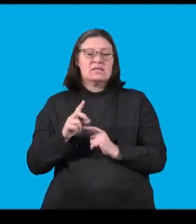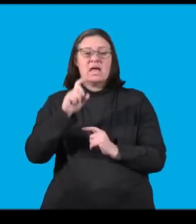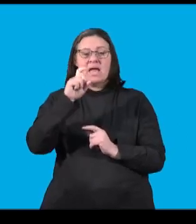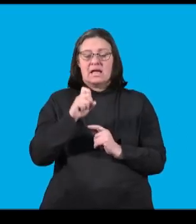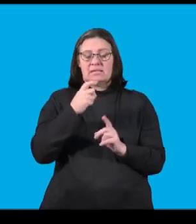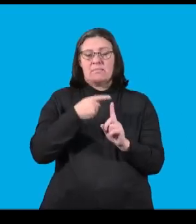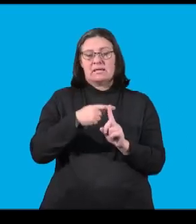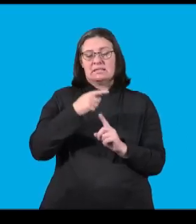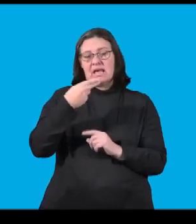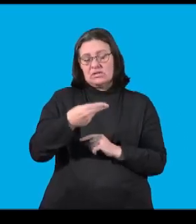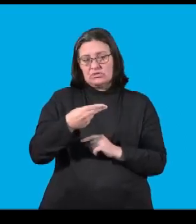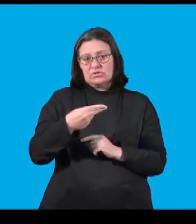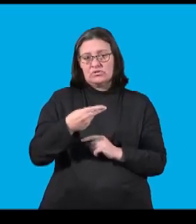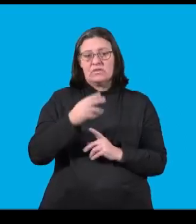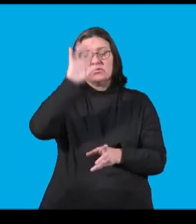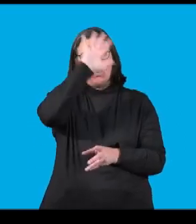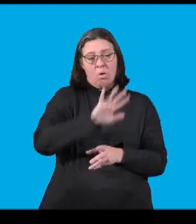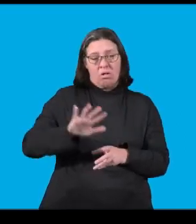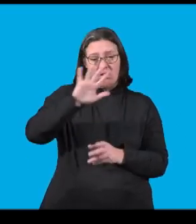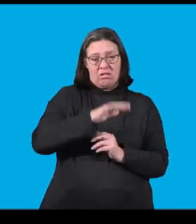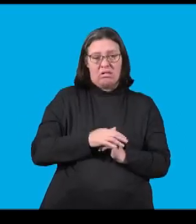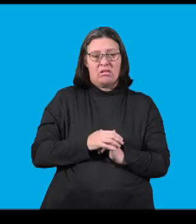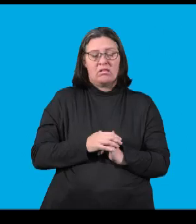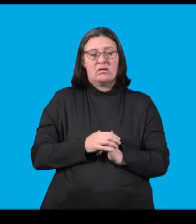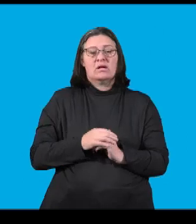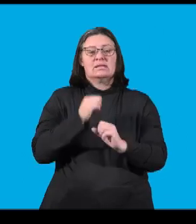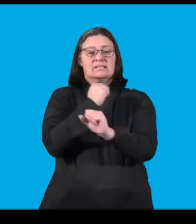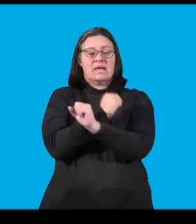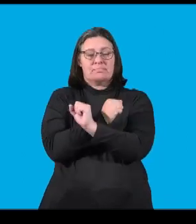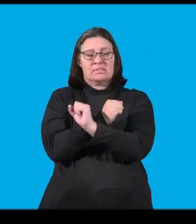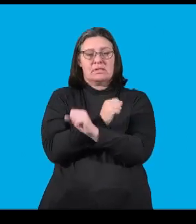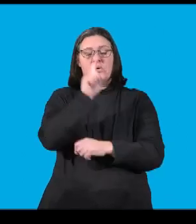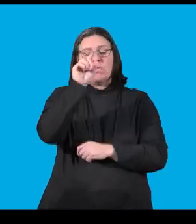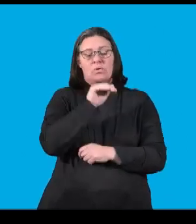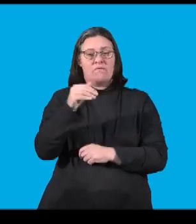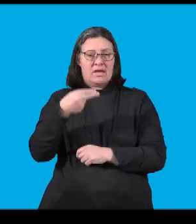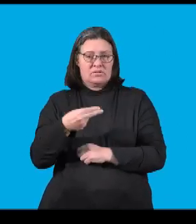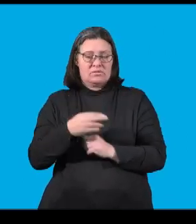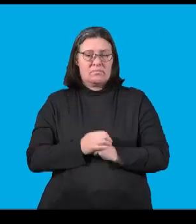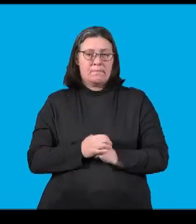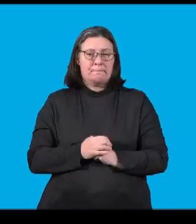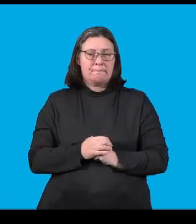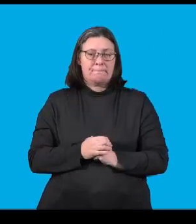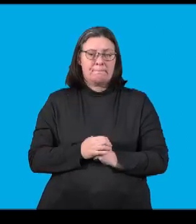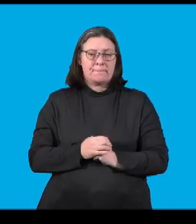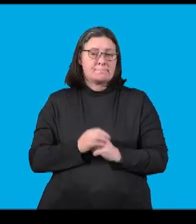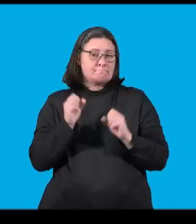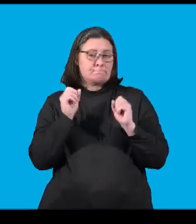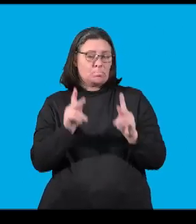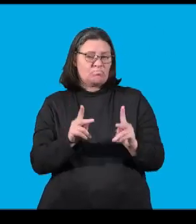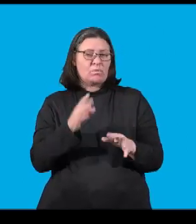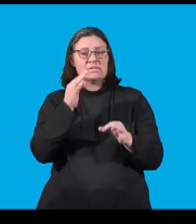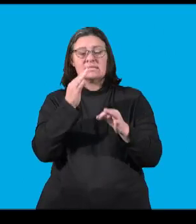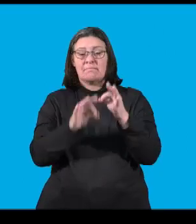is x plus h. And this whole thing is multiplied by 1 over h.